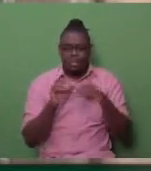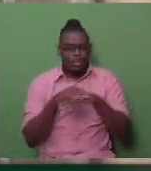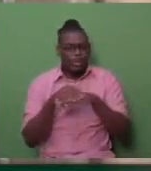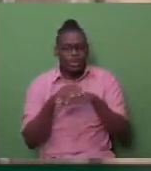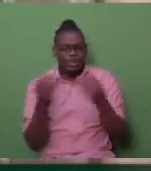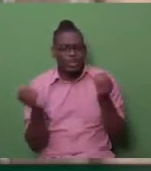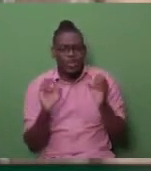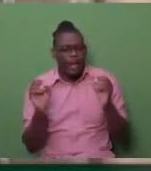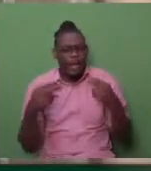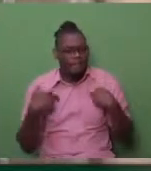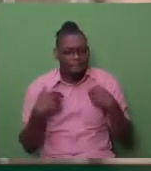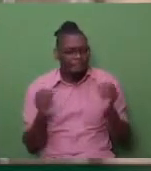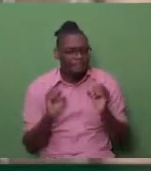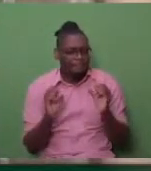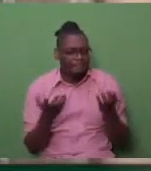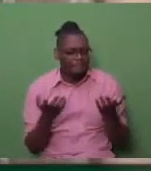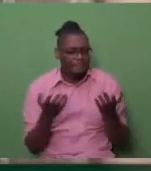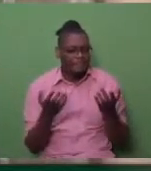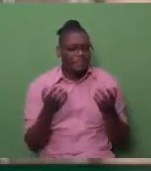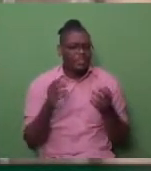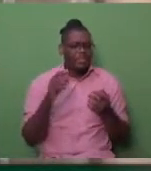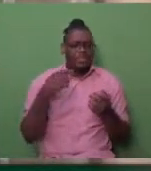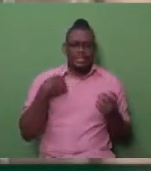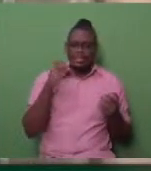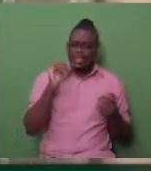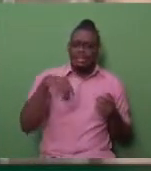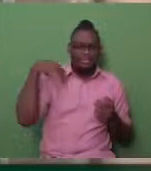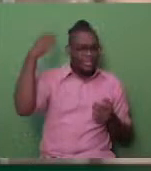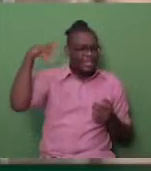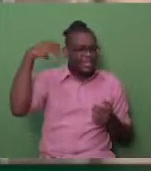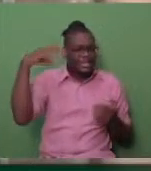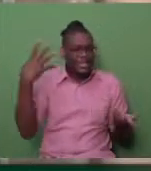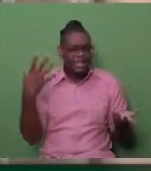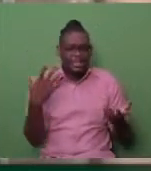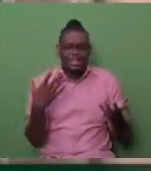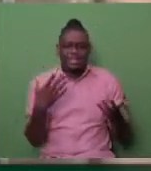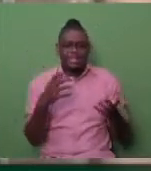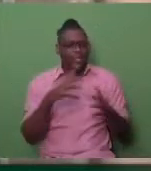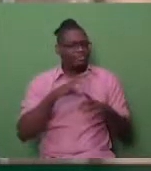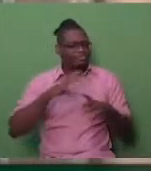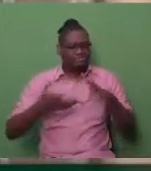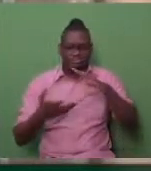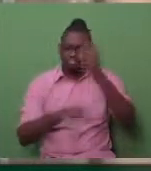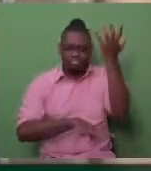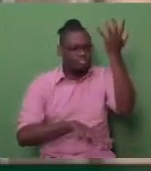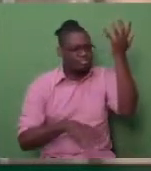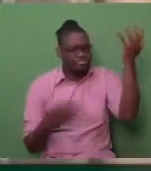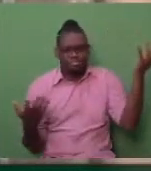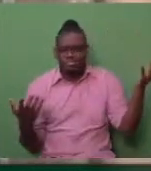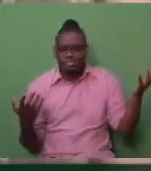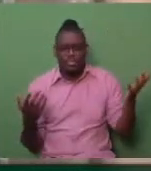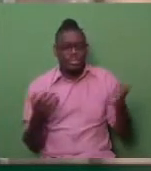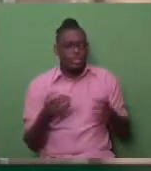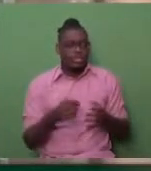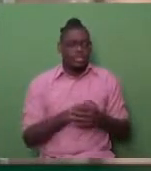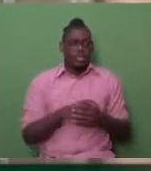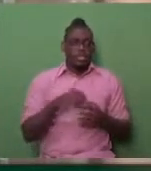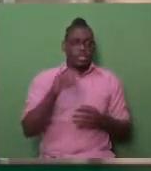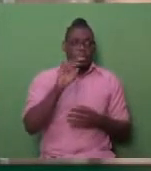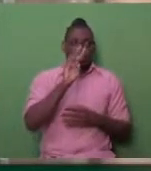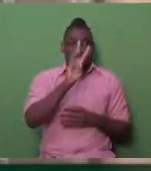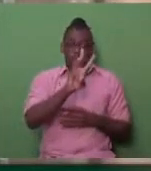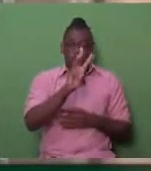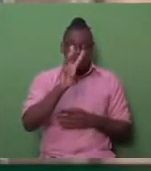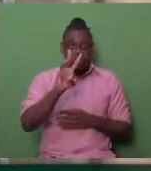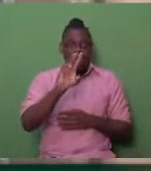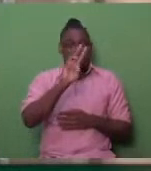It is ludicrous. You don't have a website in this ministry. So we were trying to find out, where is the address of